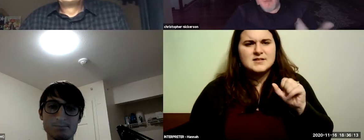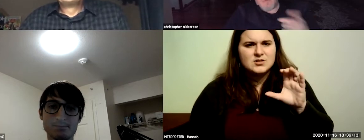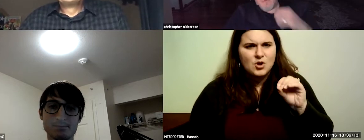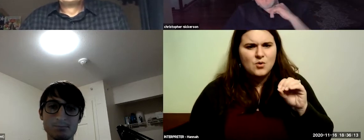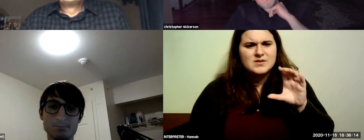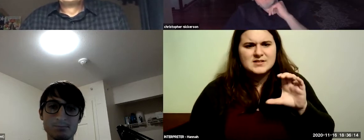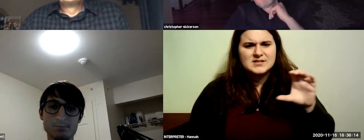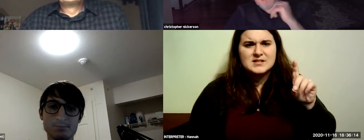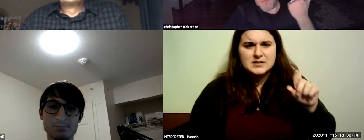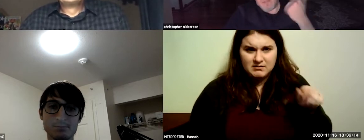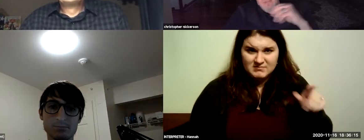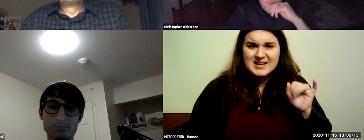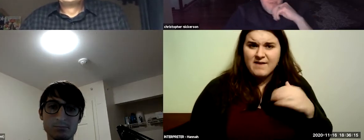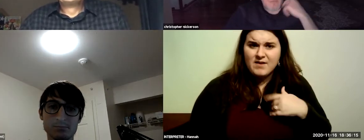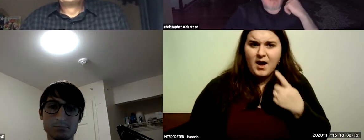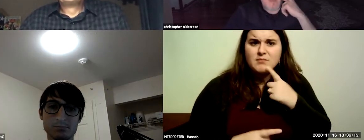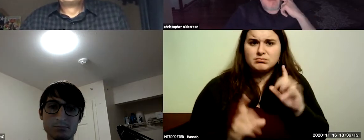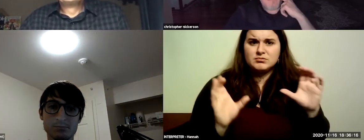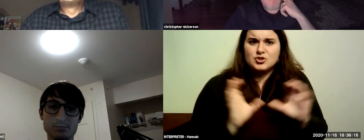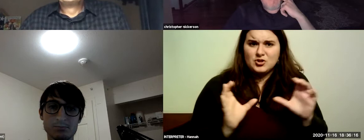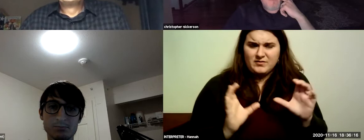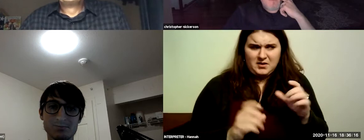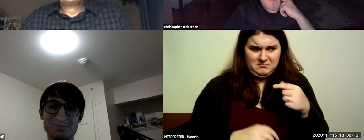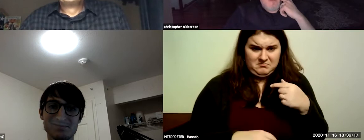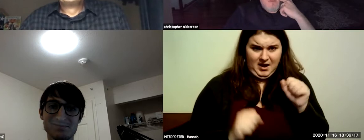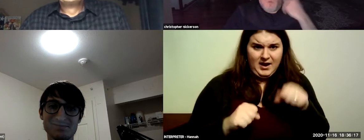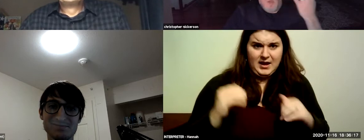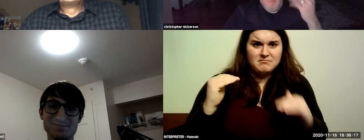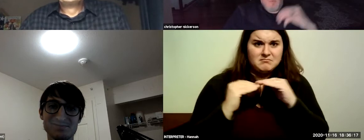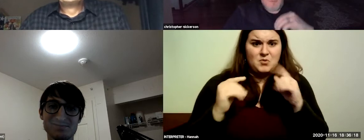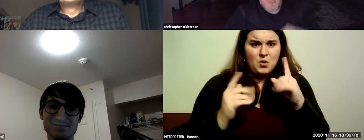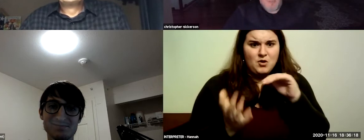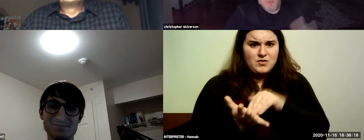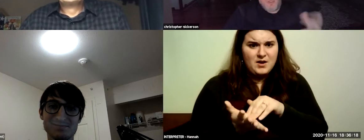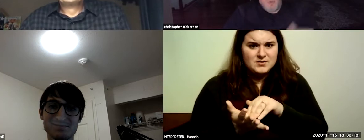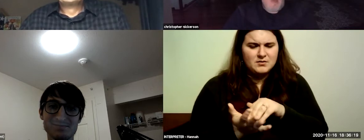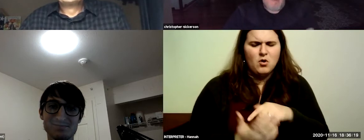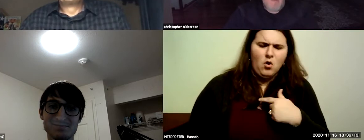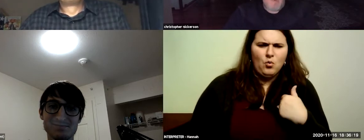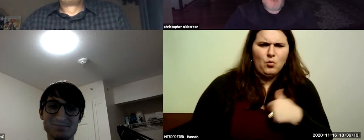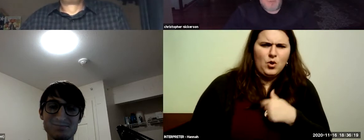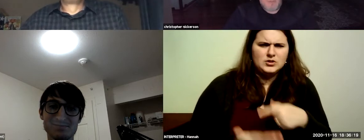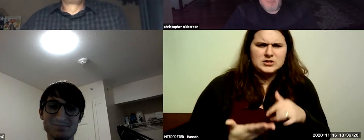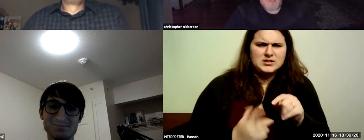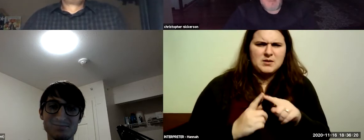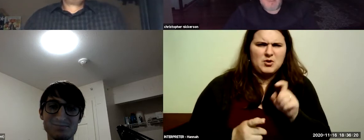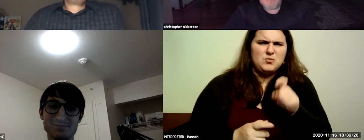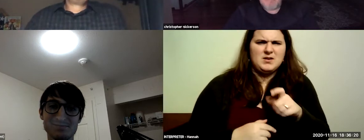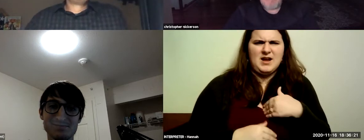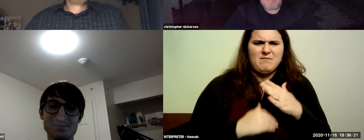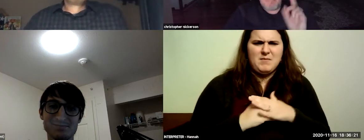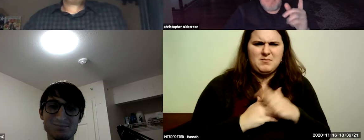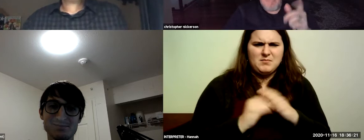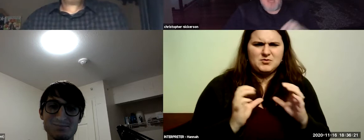but if I get those, then I can make the same money your dude's making. And he goes, well, I mean, we'll discuss it, but you know, you'll have to have those certs at least. And I was